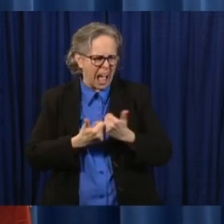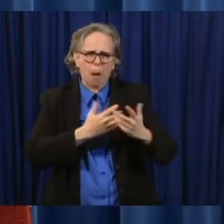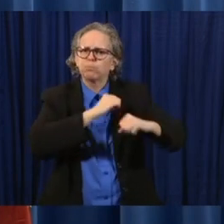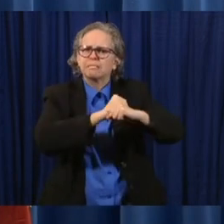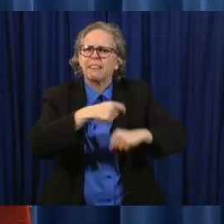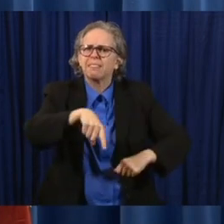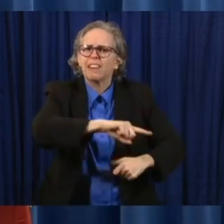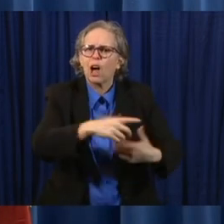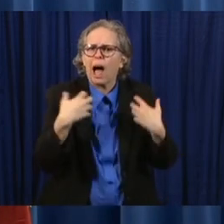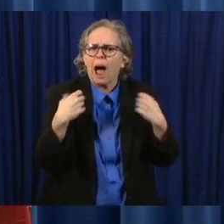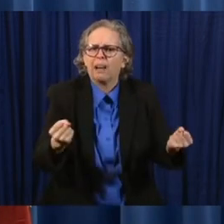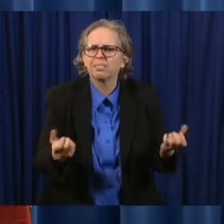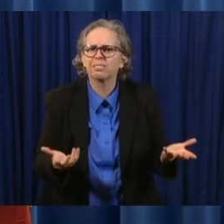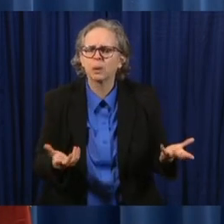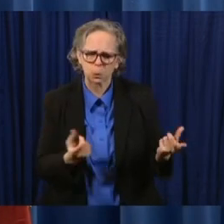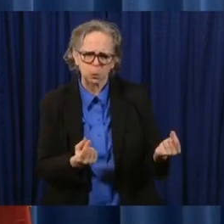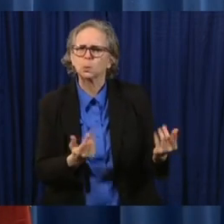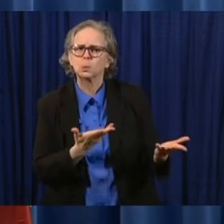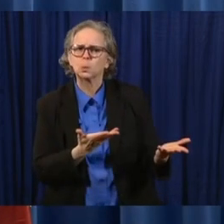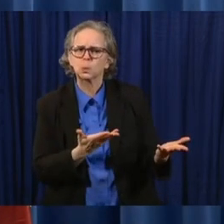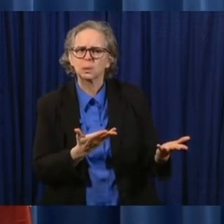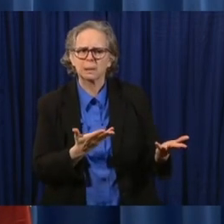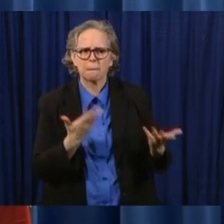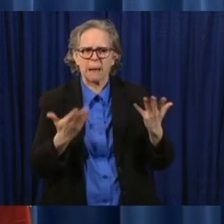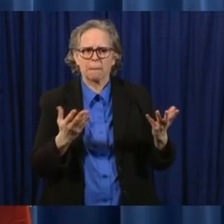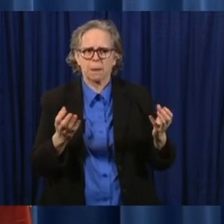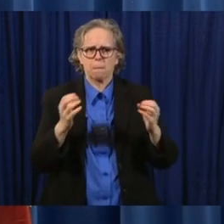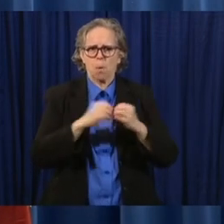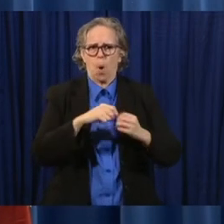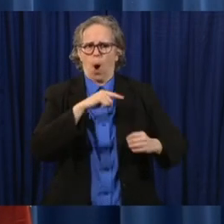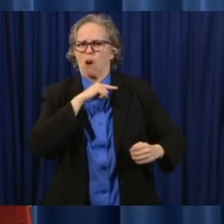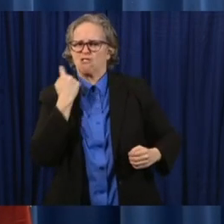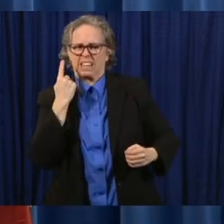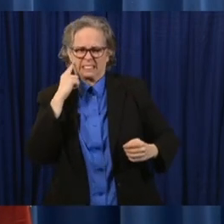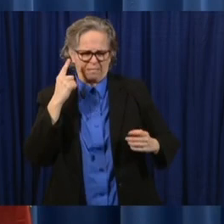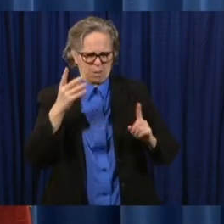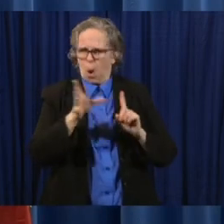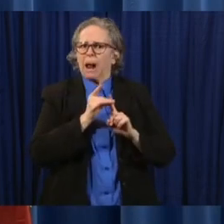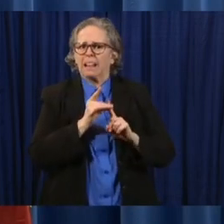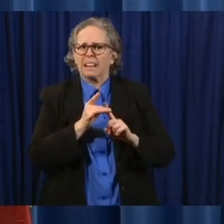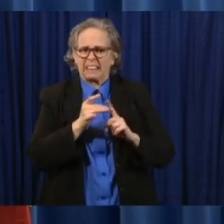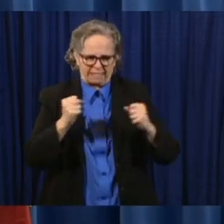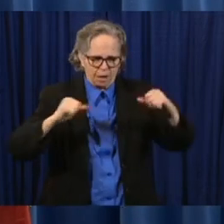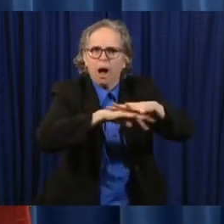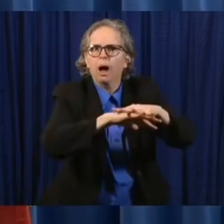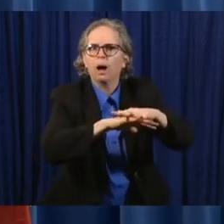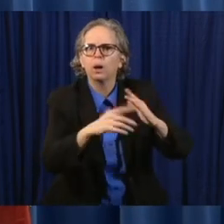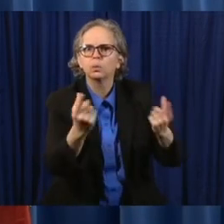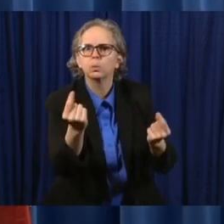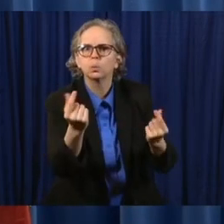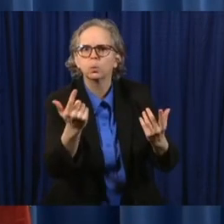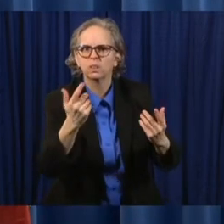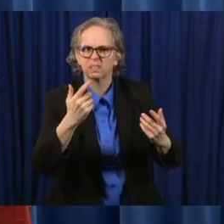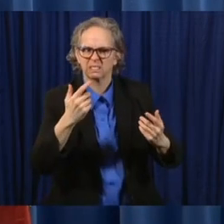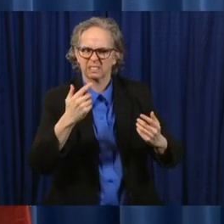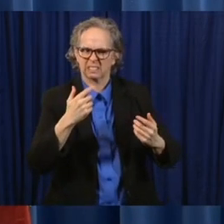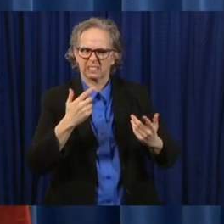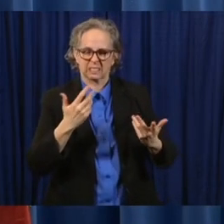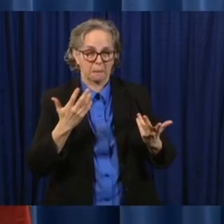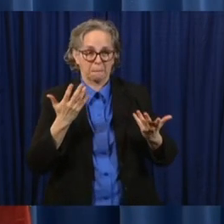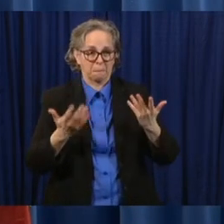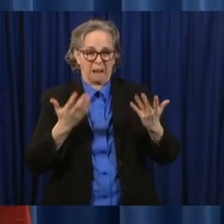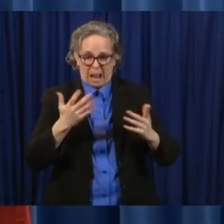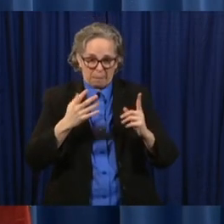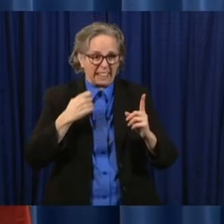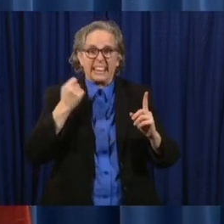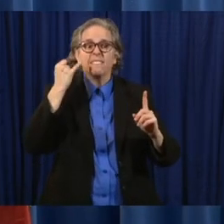health challenges that may make them more susceptible to COVID-19. Not more susceptible to getting it, but the consequences of getting it